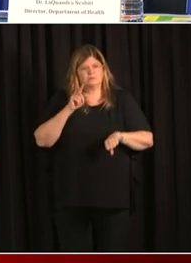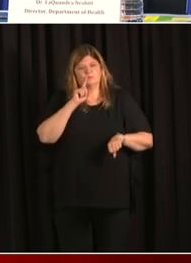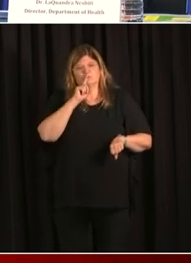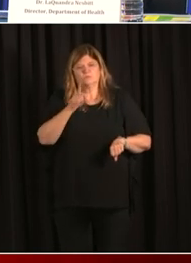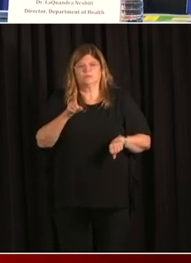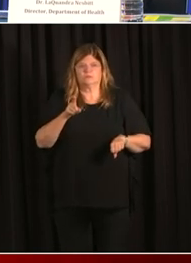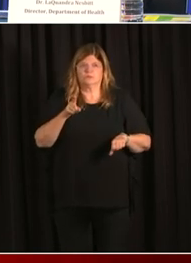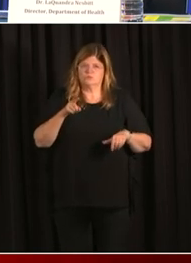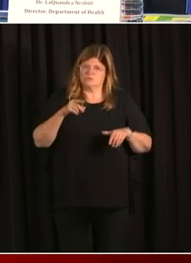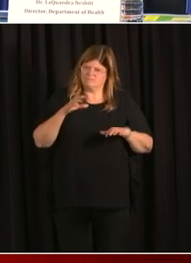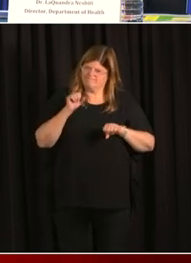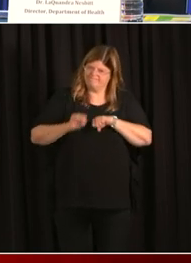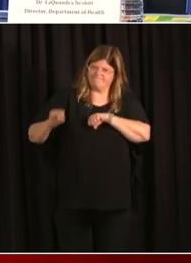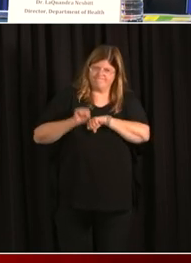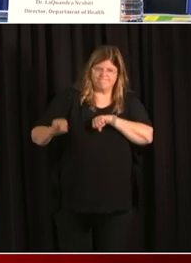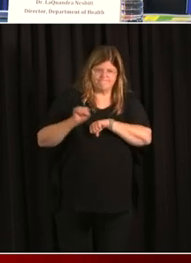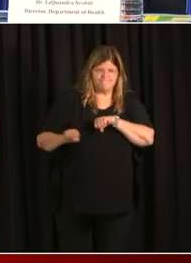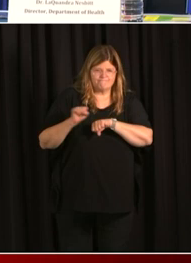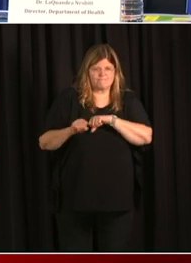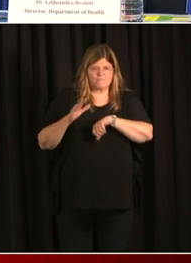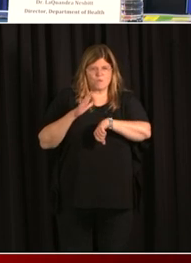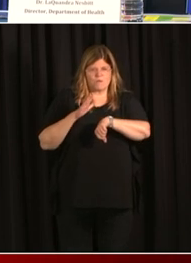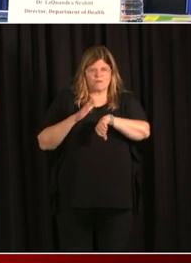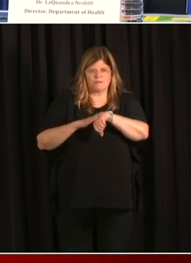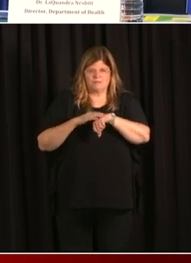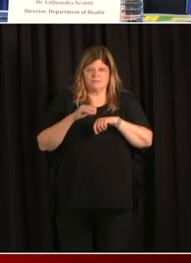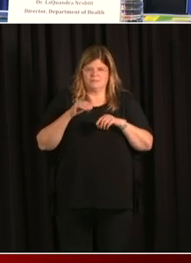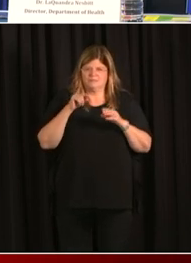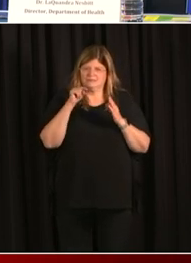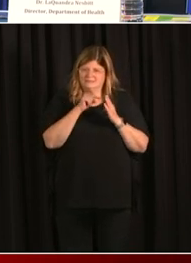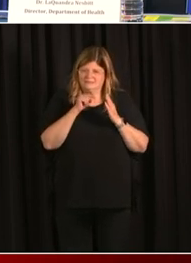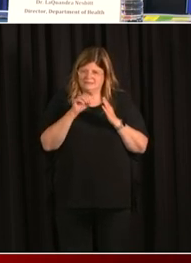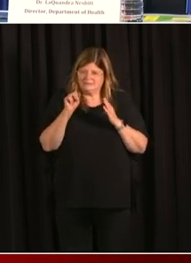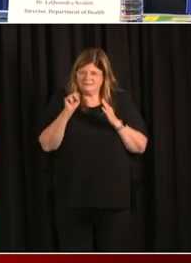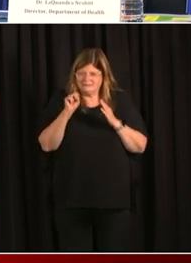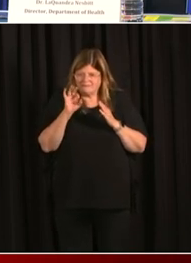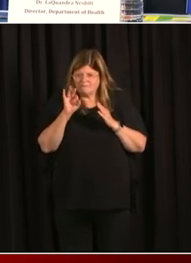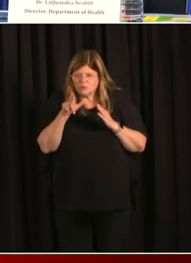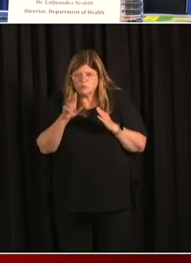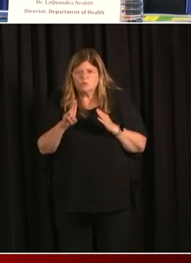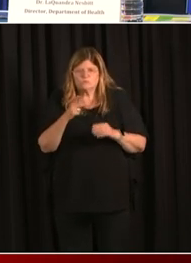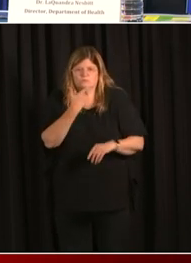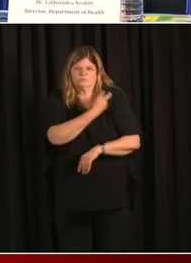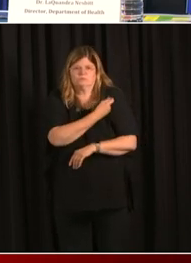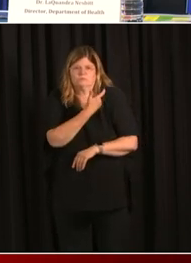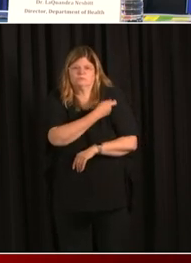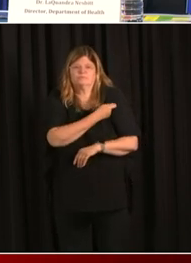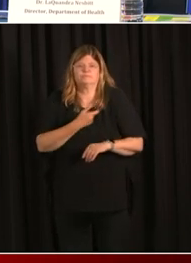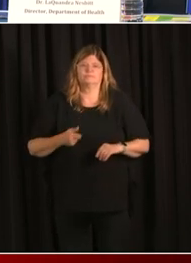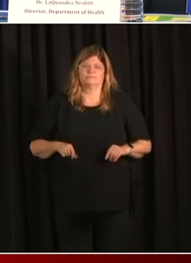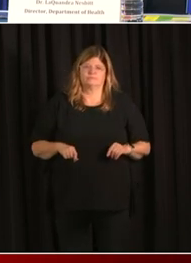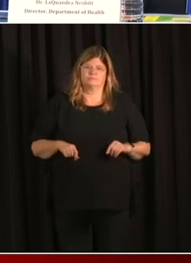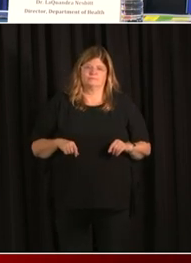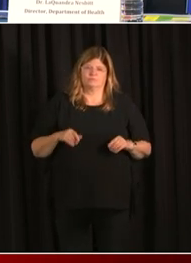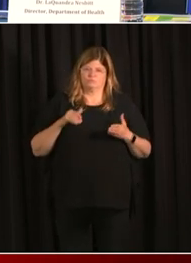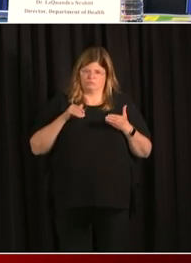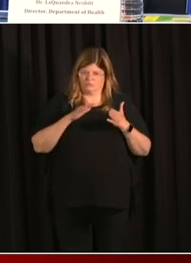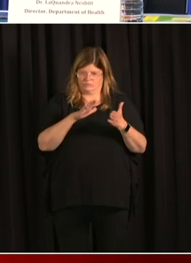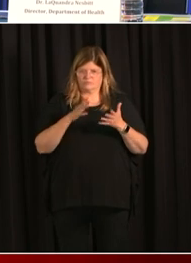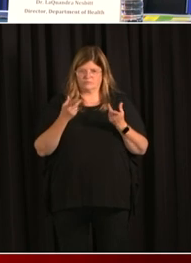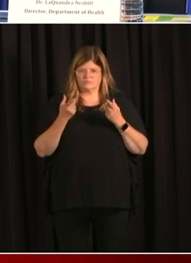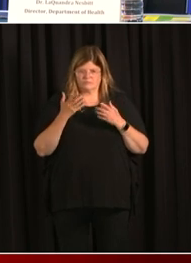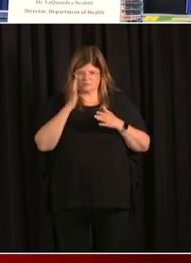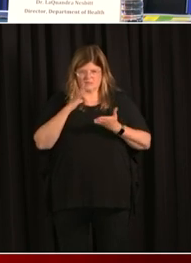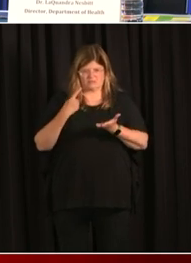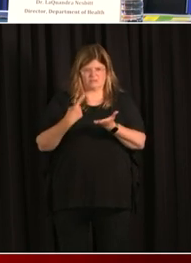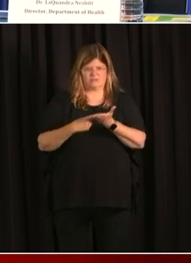our seasonal influenza approach and engaging more public-private partnerships that we'll talk to you about next week, early